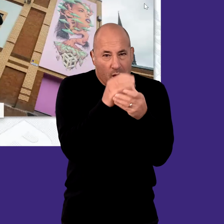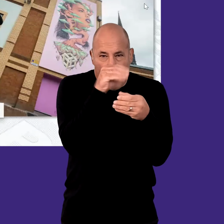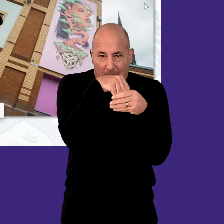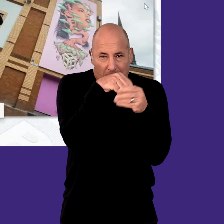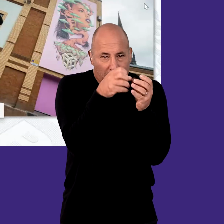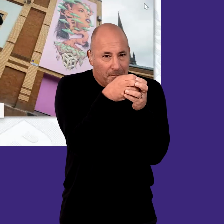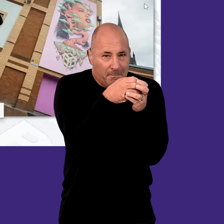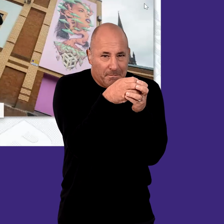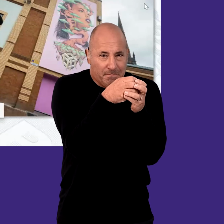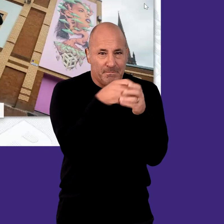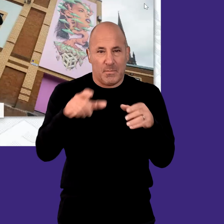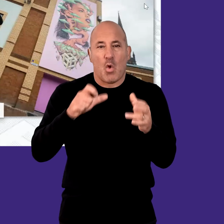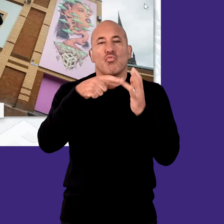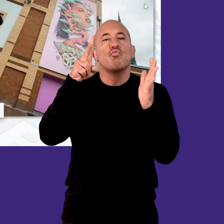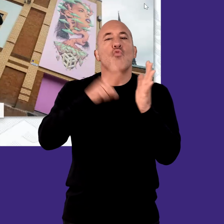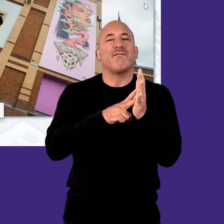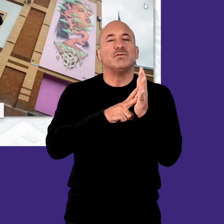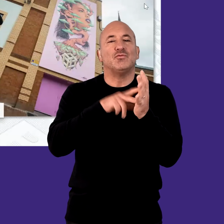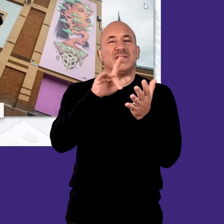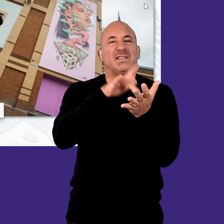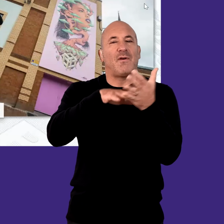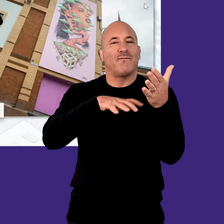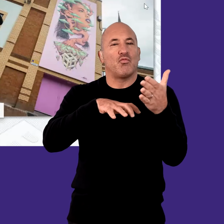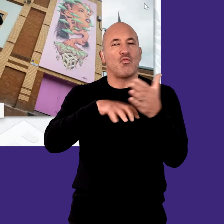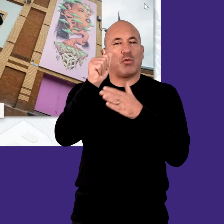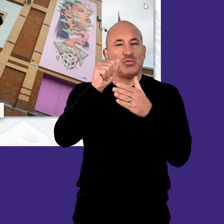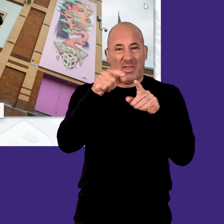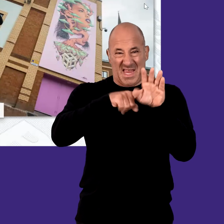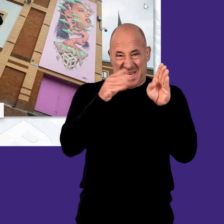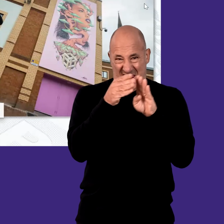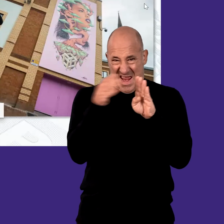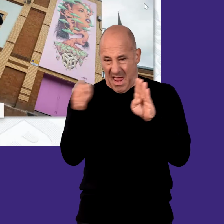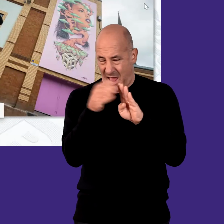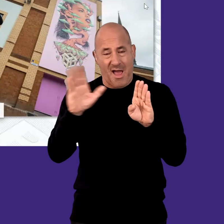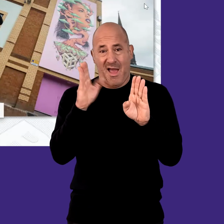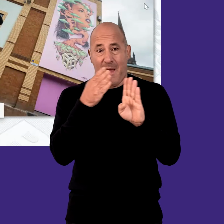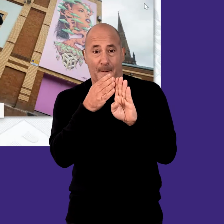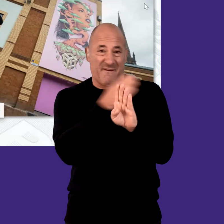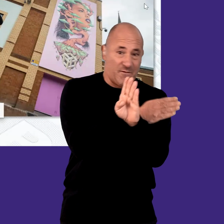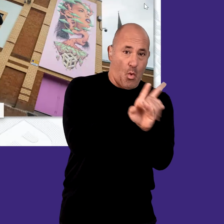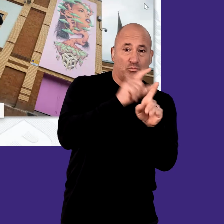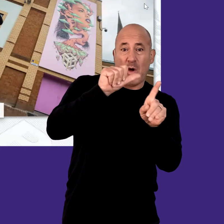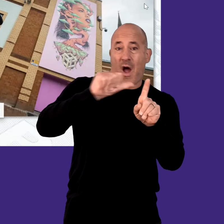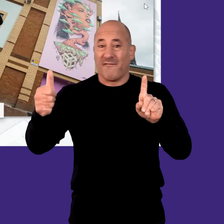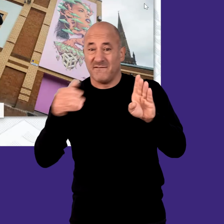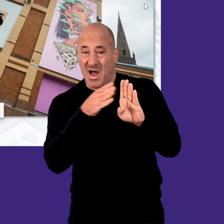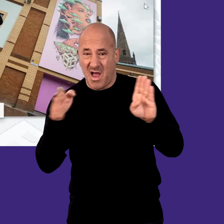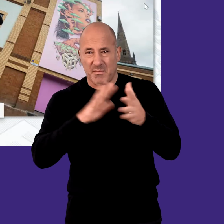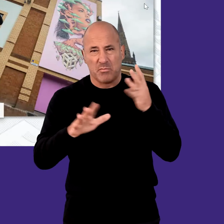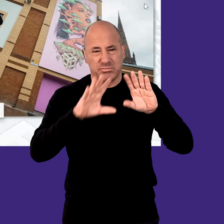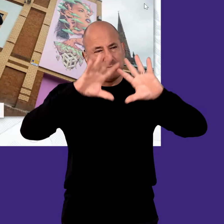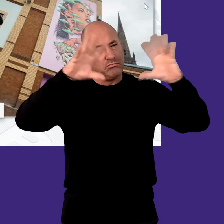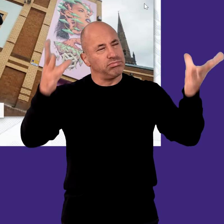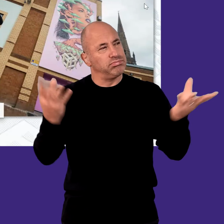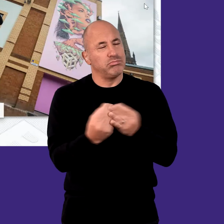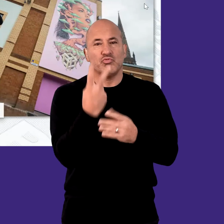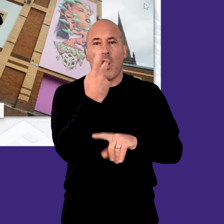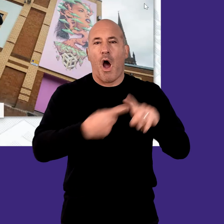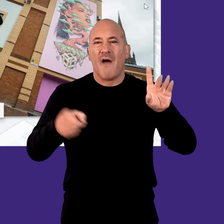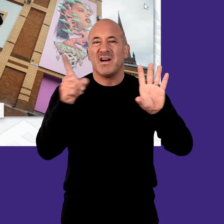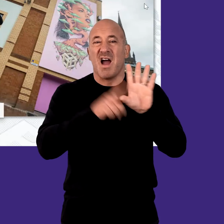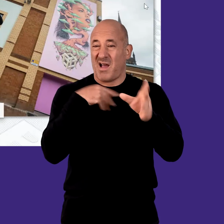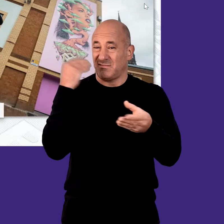we were part of a very small embedded police team during the Coventry City of Culture, not just the year, but before and afterwards as